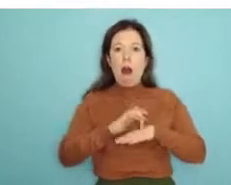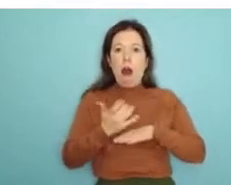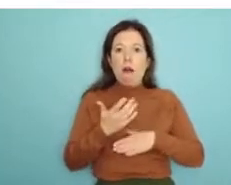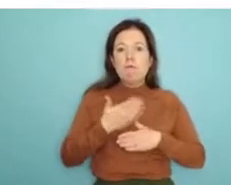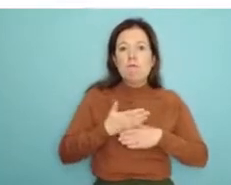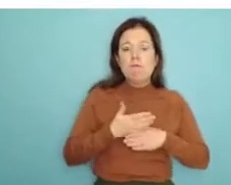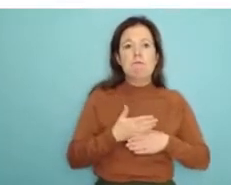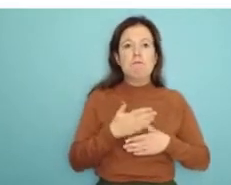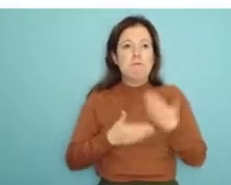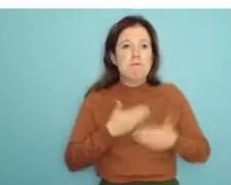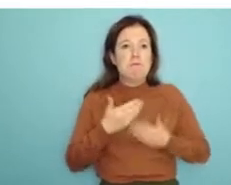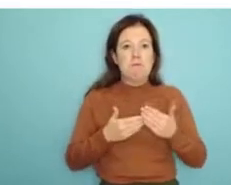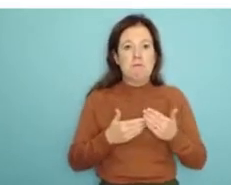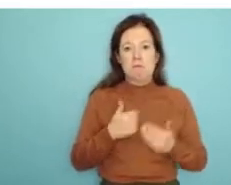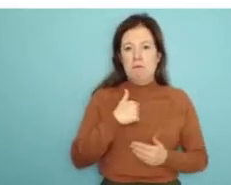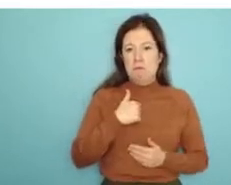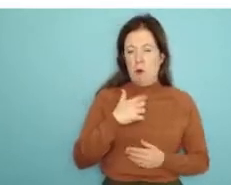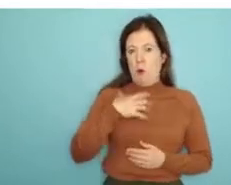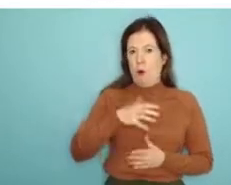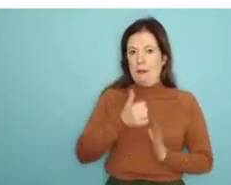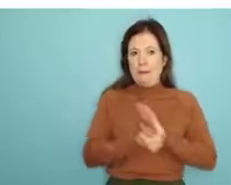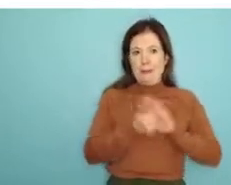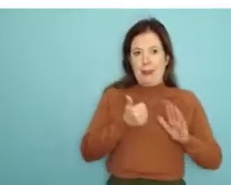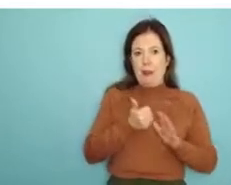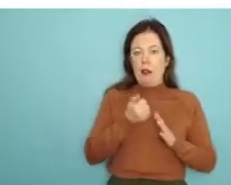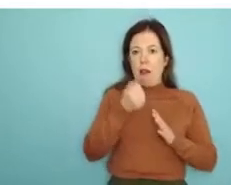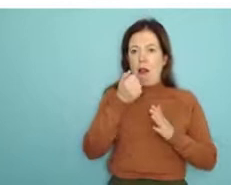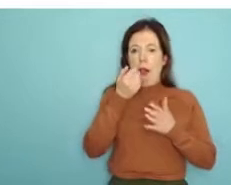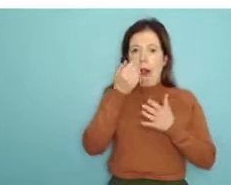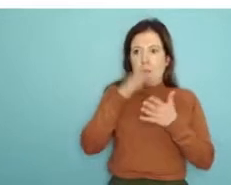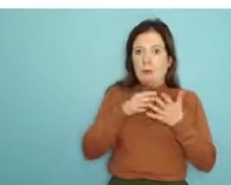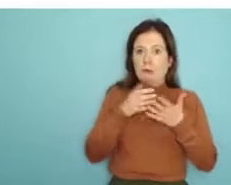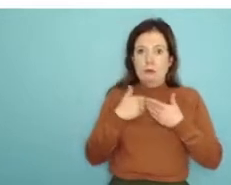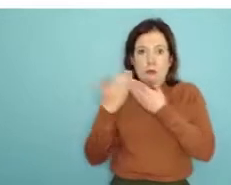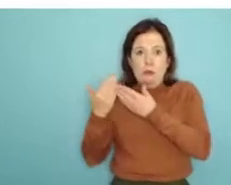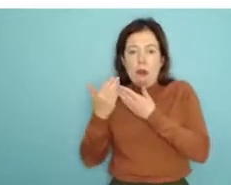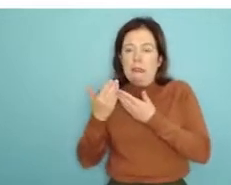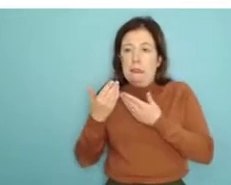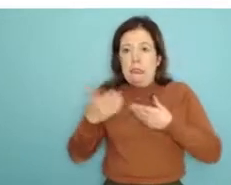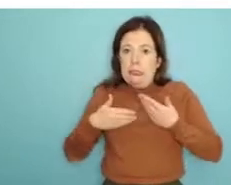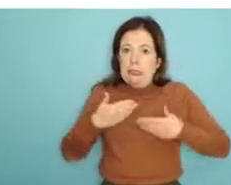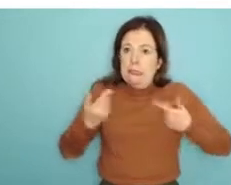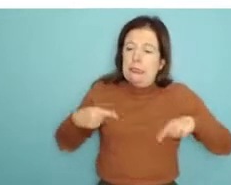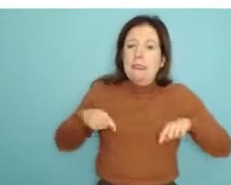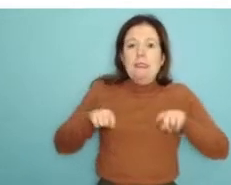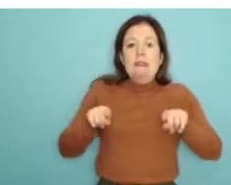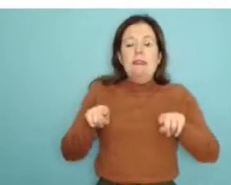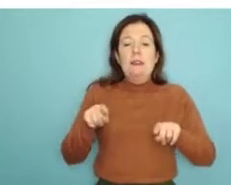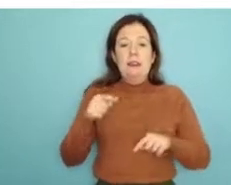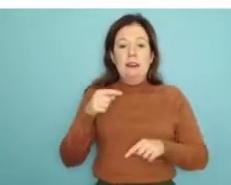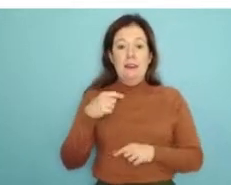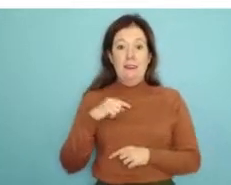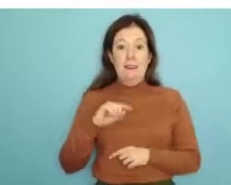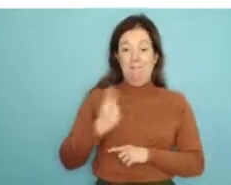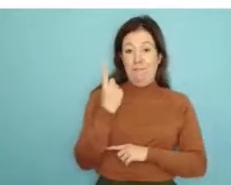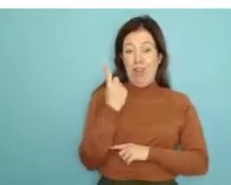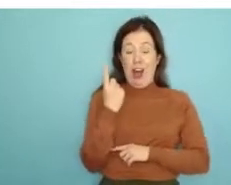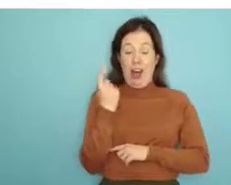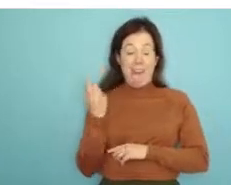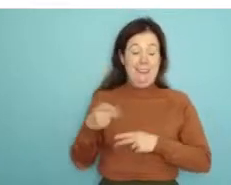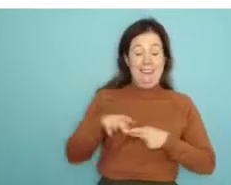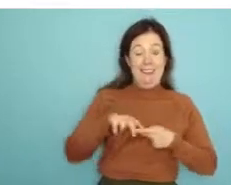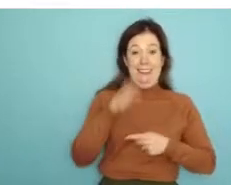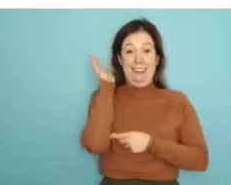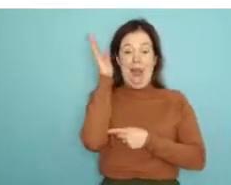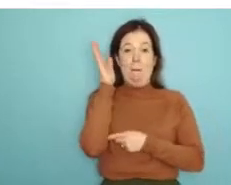some skills and experience during my undergrad degree, and sat there in my very first seminar. The lecturer offers